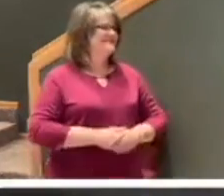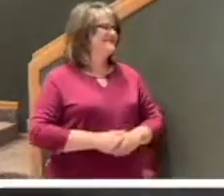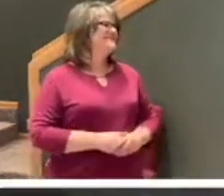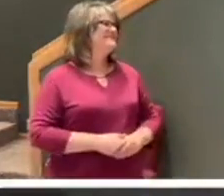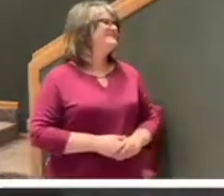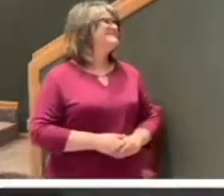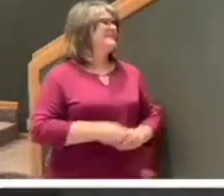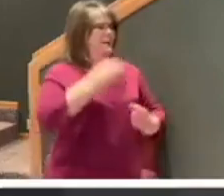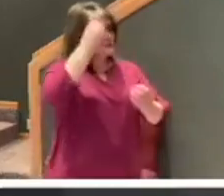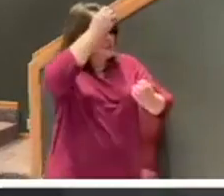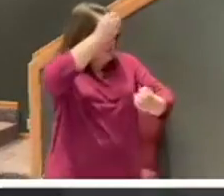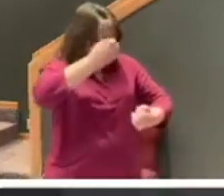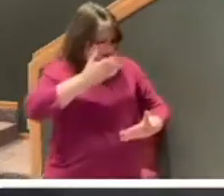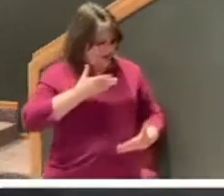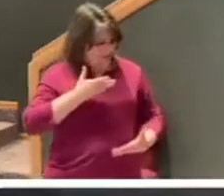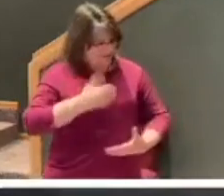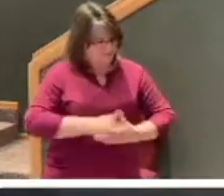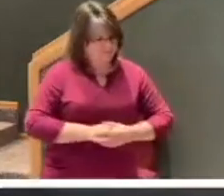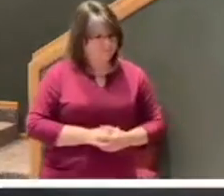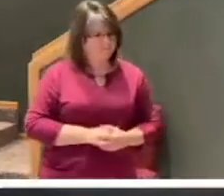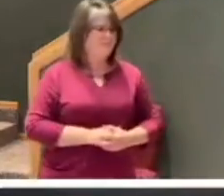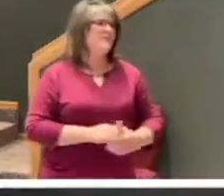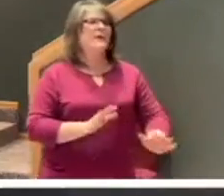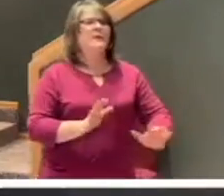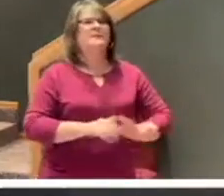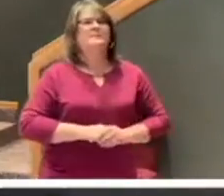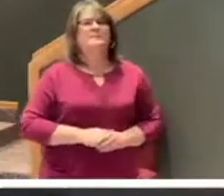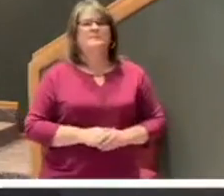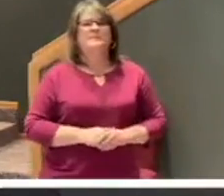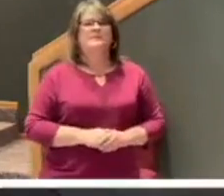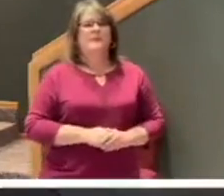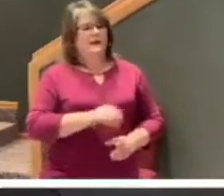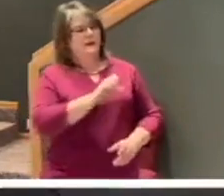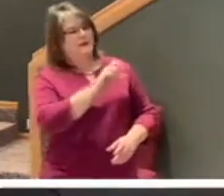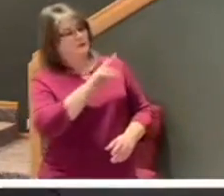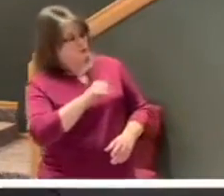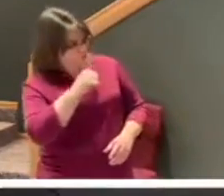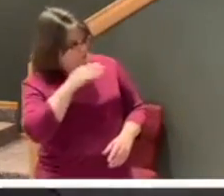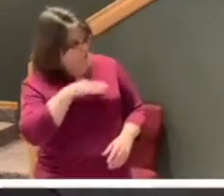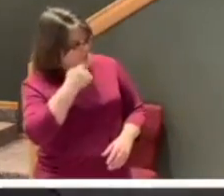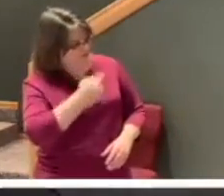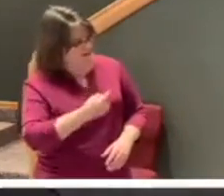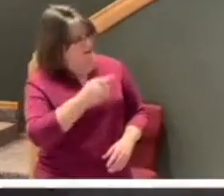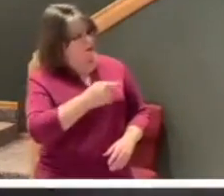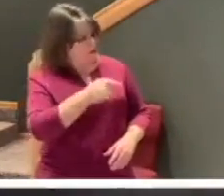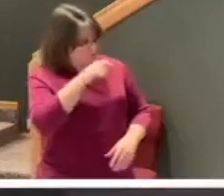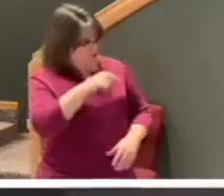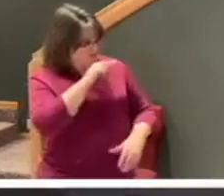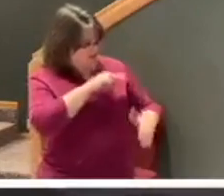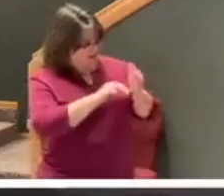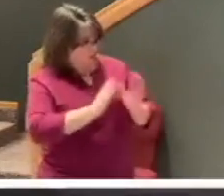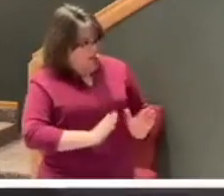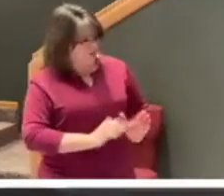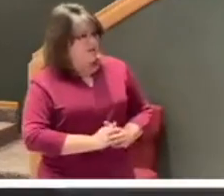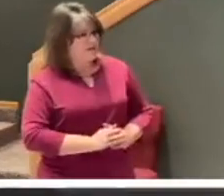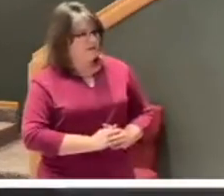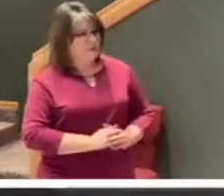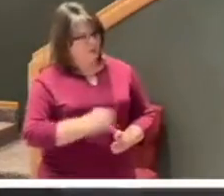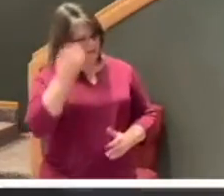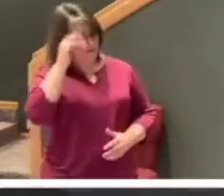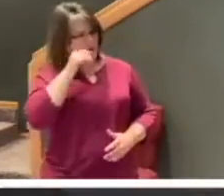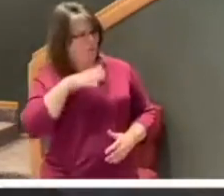So tell me. Oh, wait. Sir, the woman said, you must be a prophet. This is a sharp one